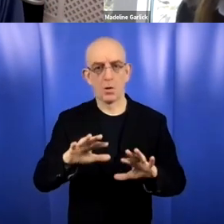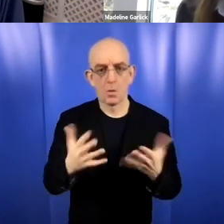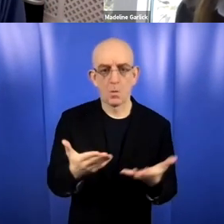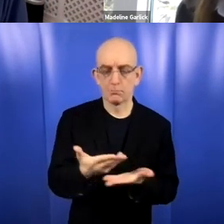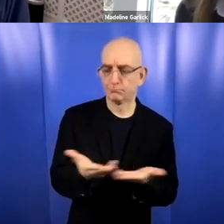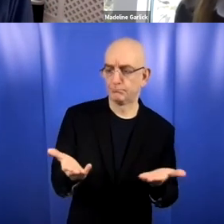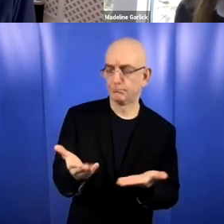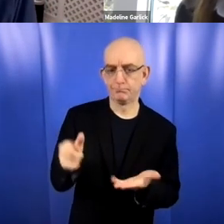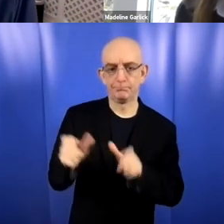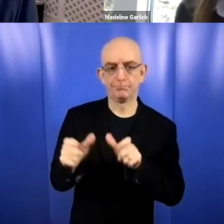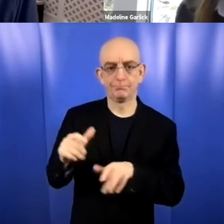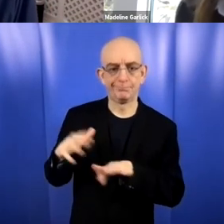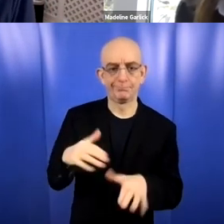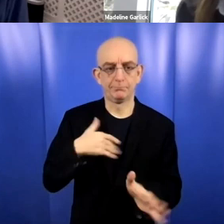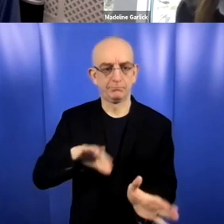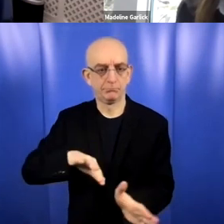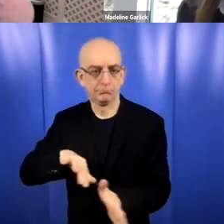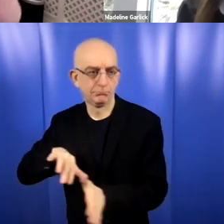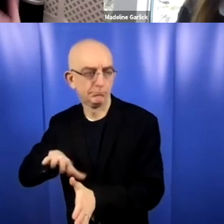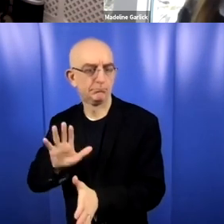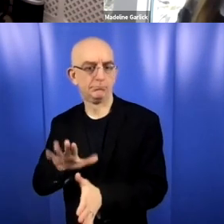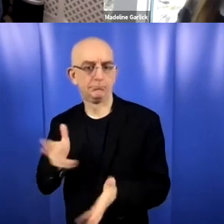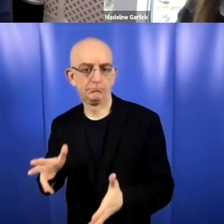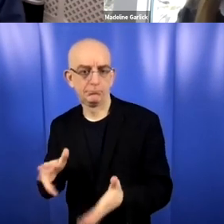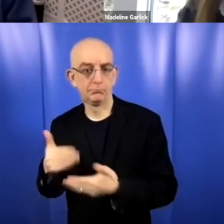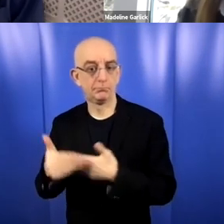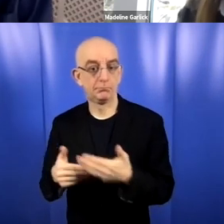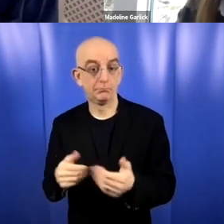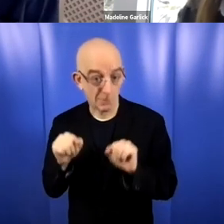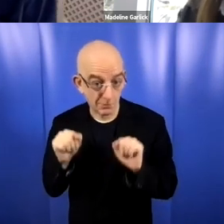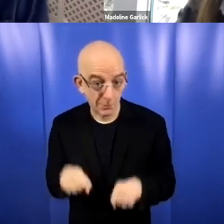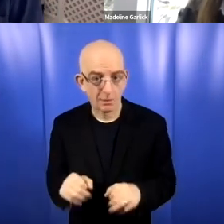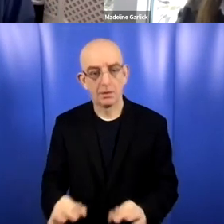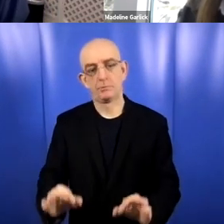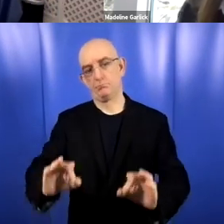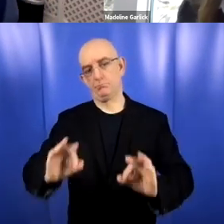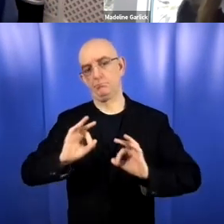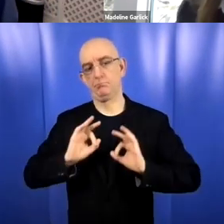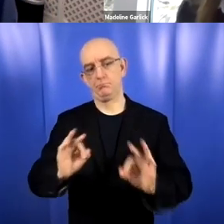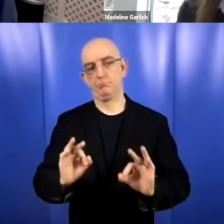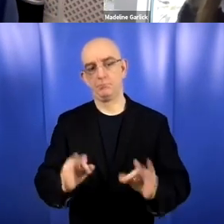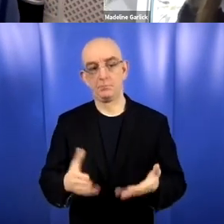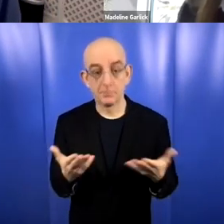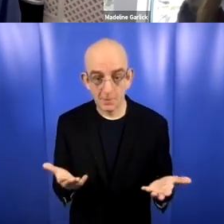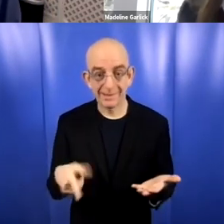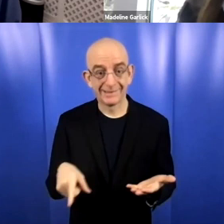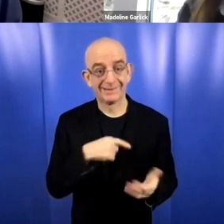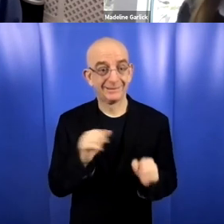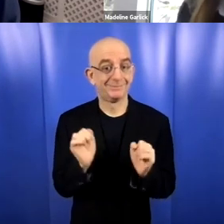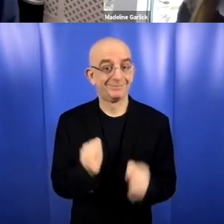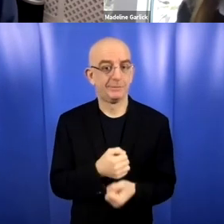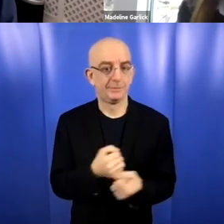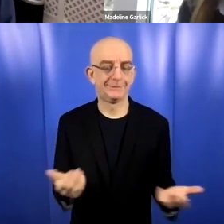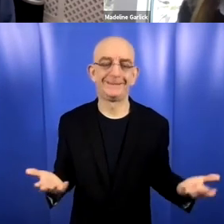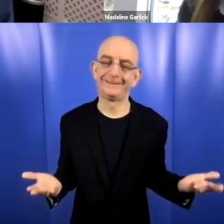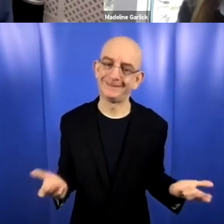it, we need to be looking for solutions. And if we take a look at Article 8 and Article 9